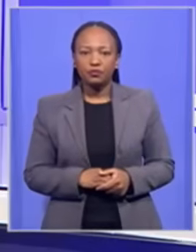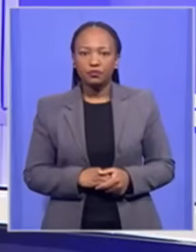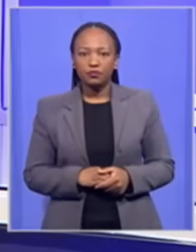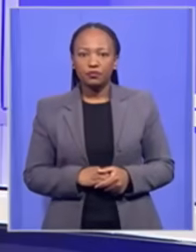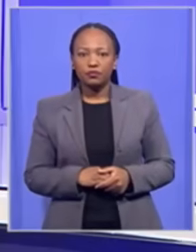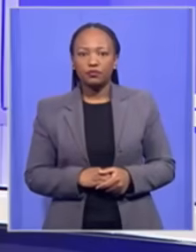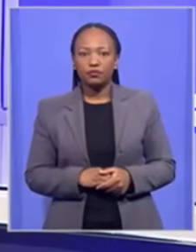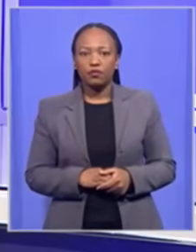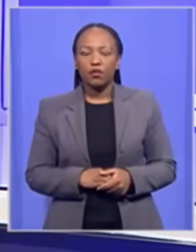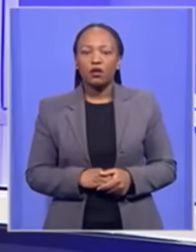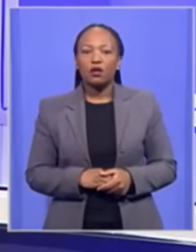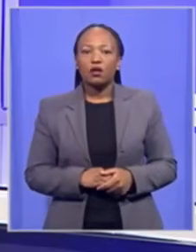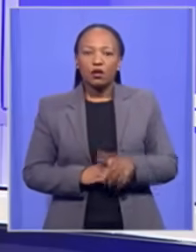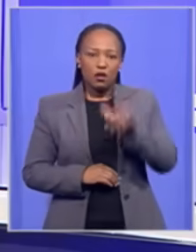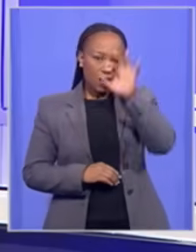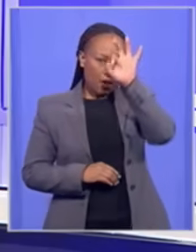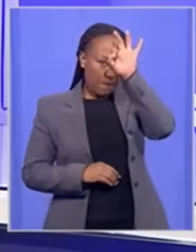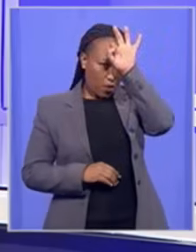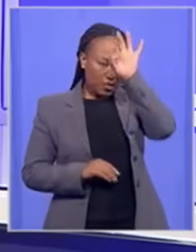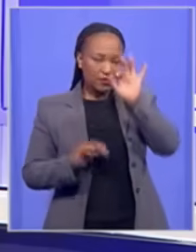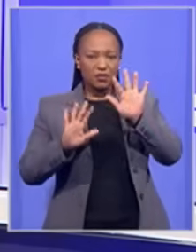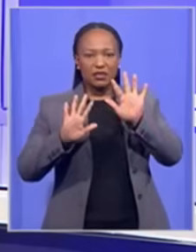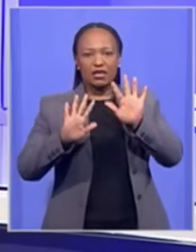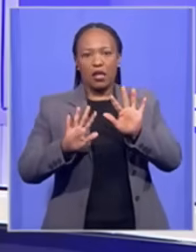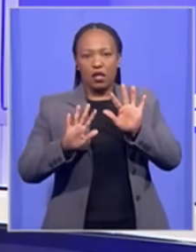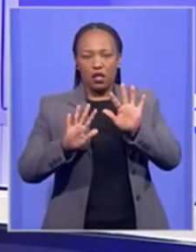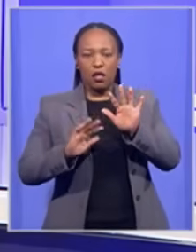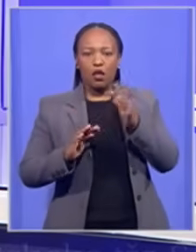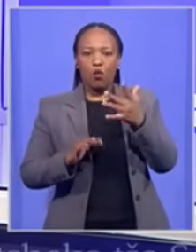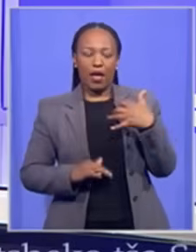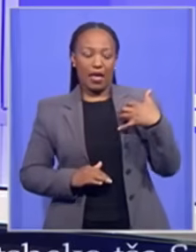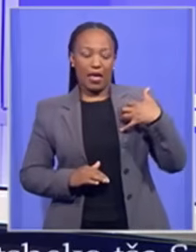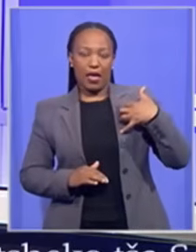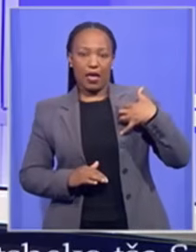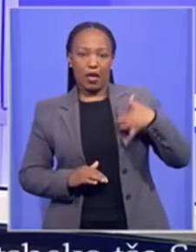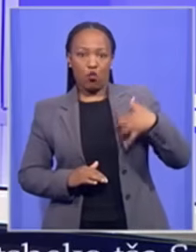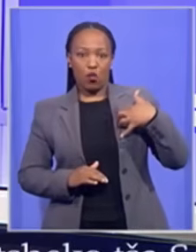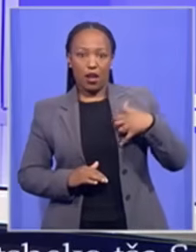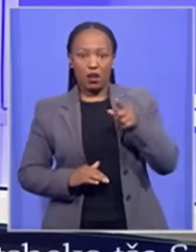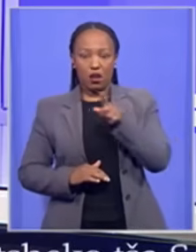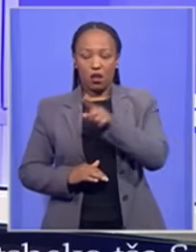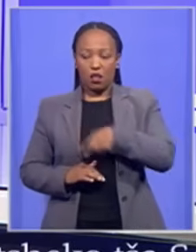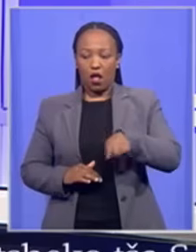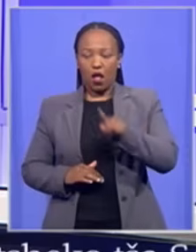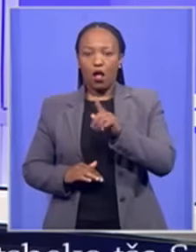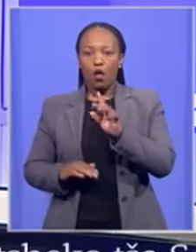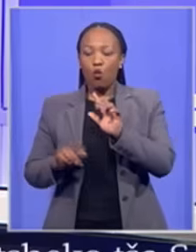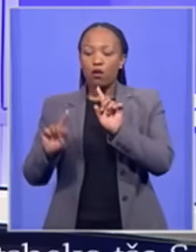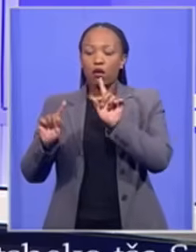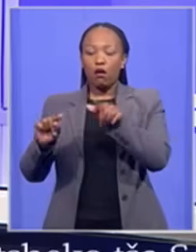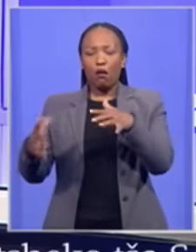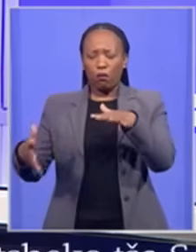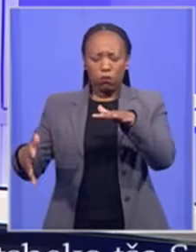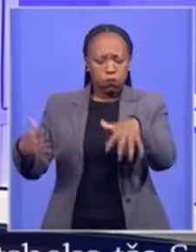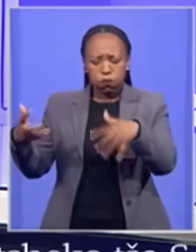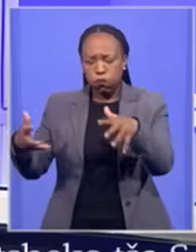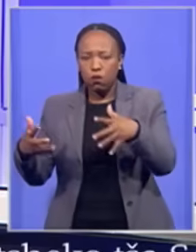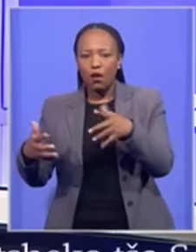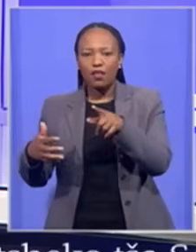Bahlankedi ba lesome ba sephodisa ba Ekurhuleni bao ba latofatšago ka bogodu nakong ya Mophuruphutu ba filwe peilo ya diranta